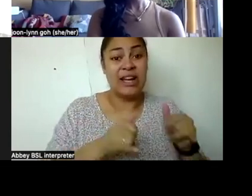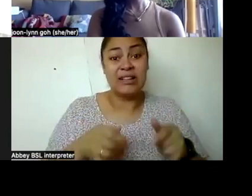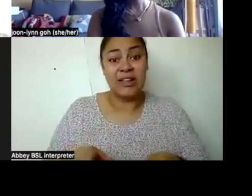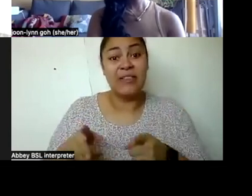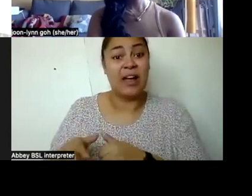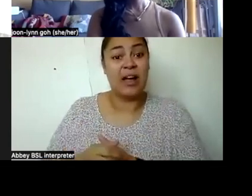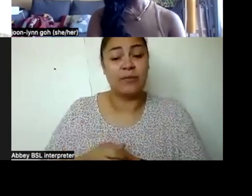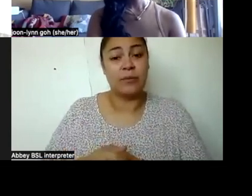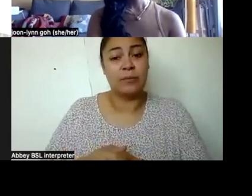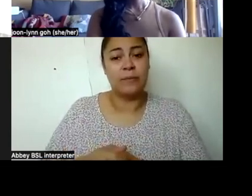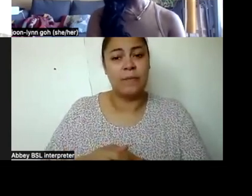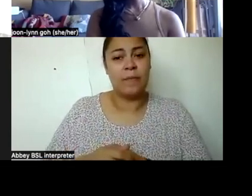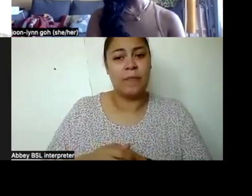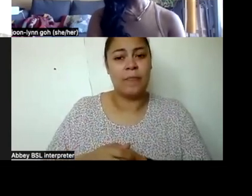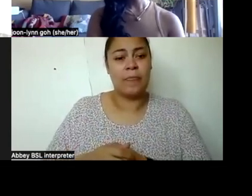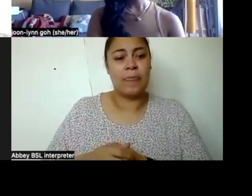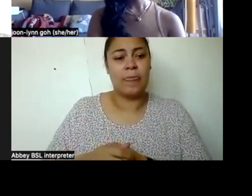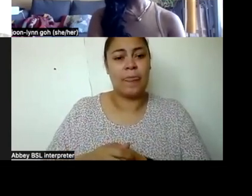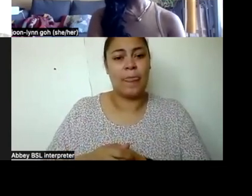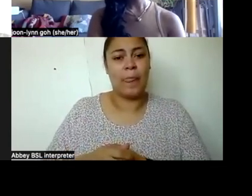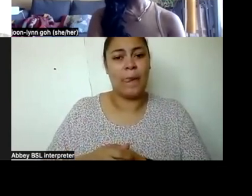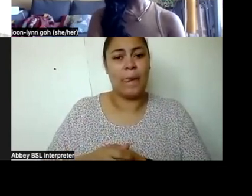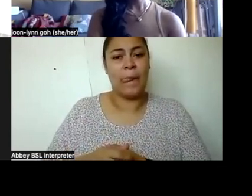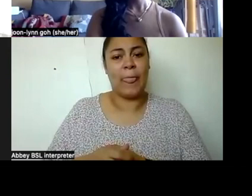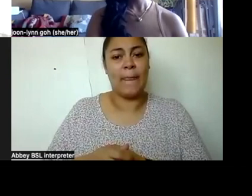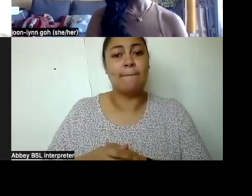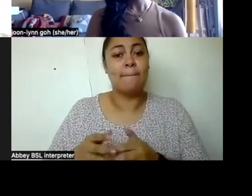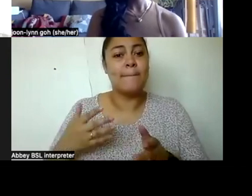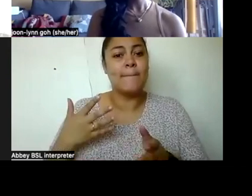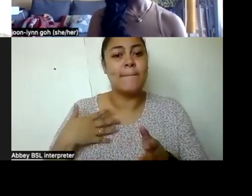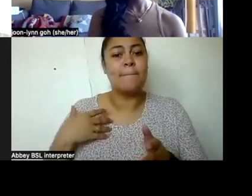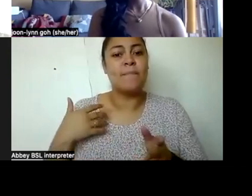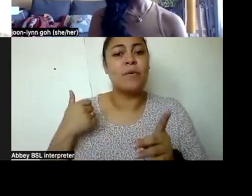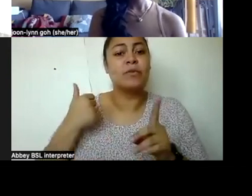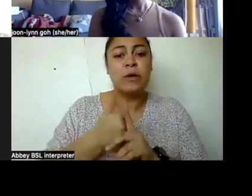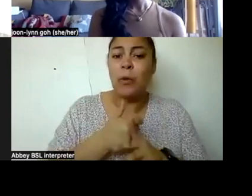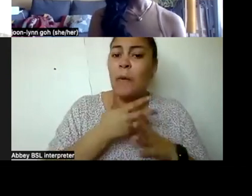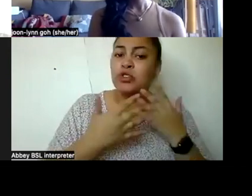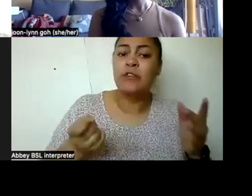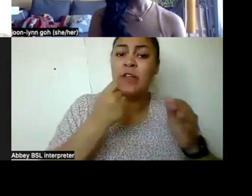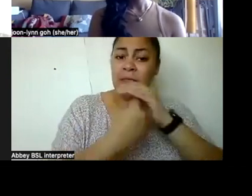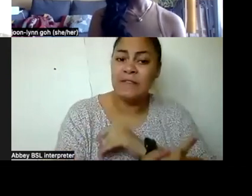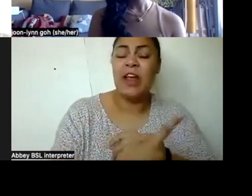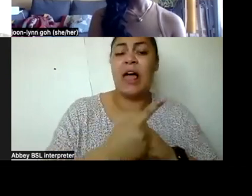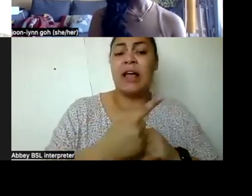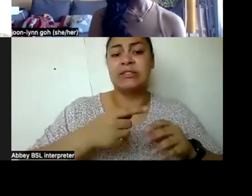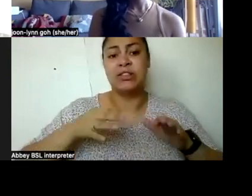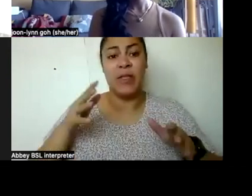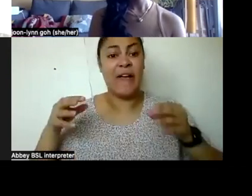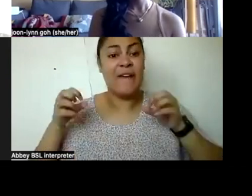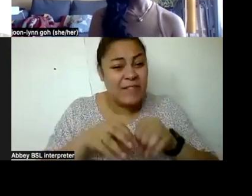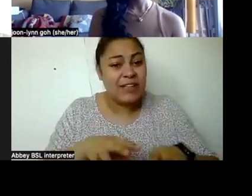work more collaboratively with global majority freelancers so they can feed into this and we can actually really build